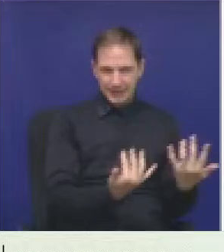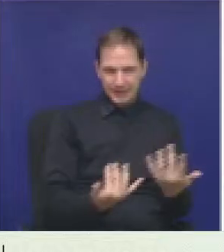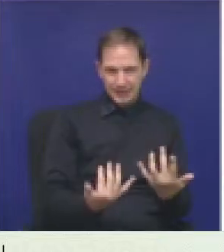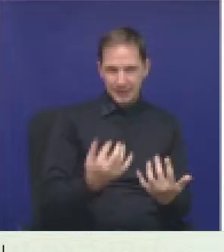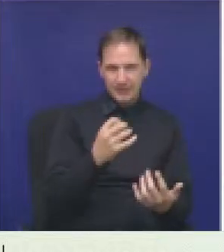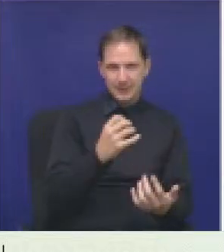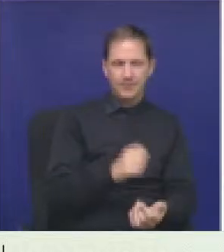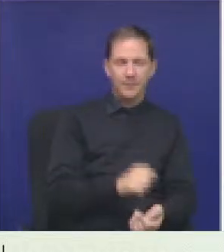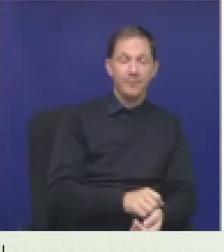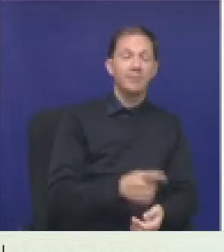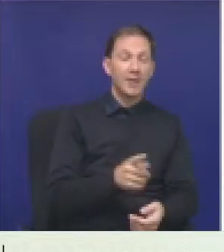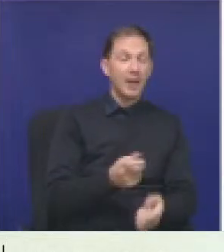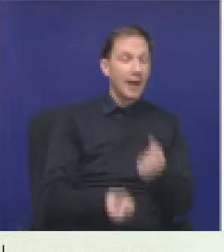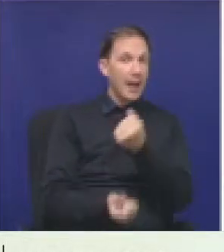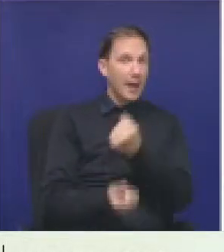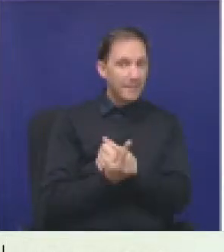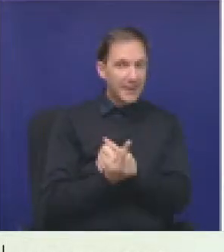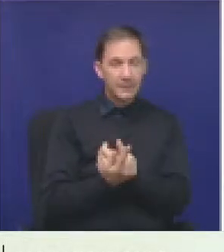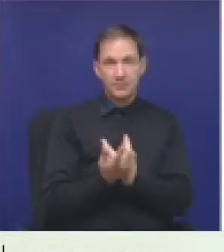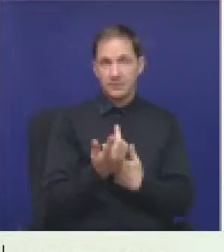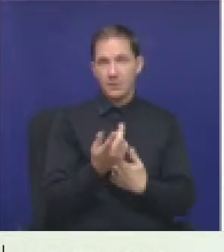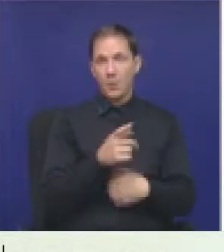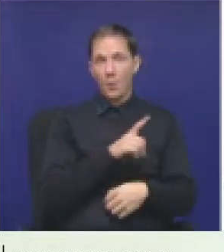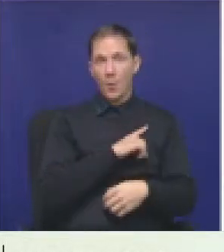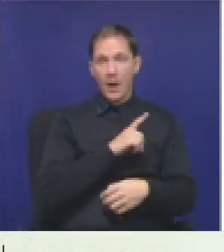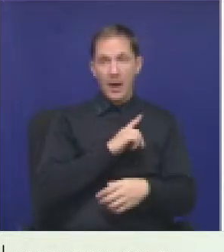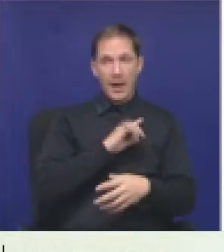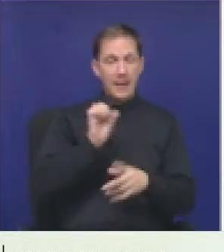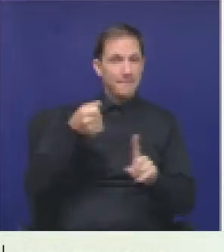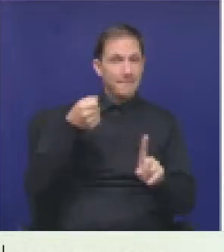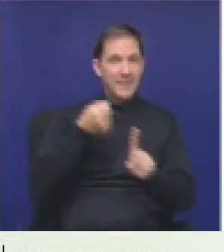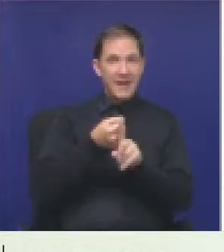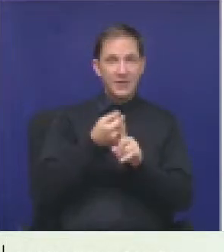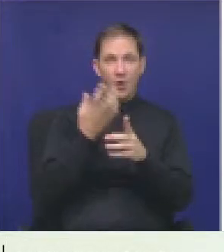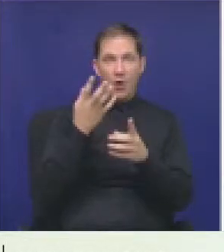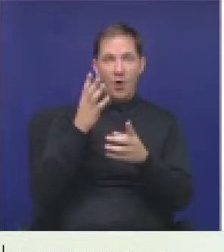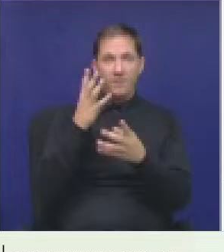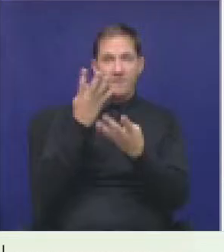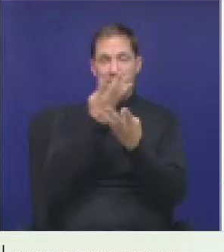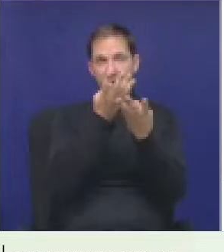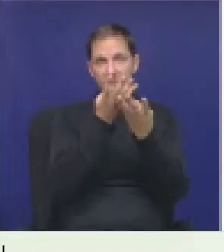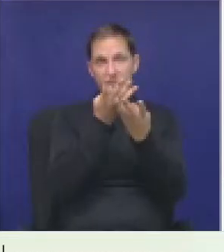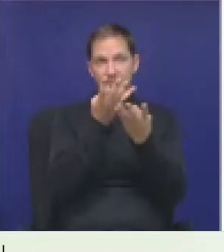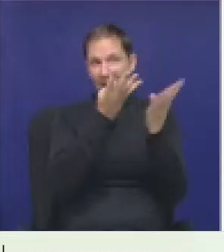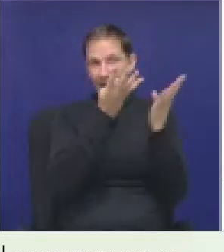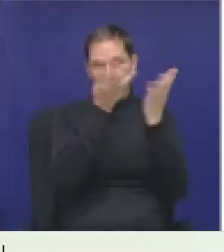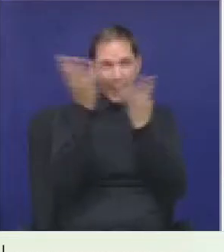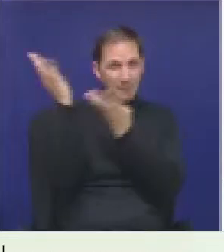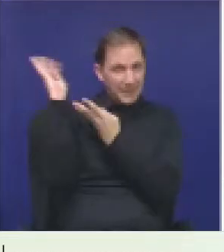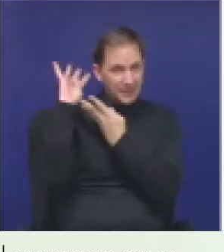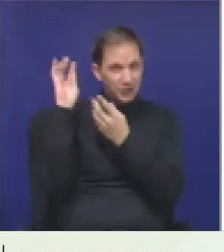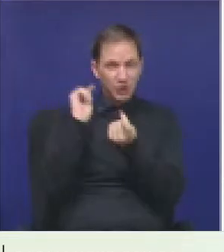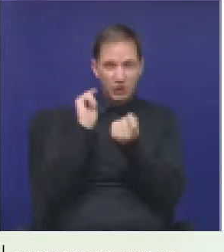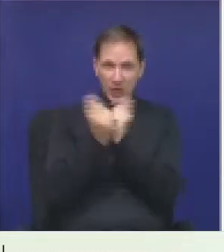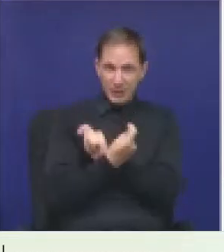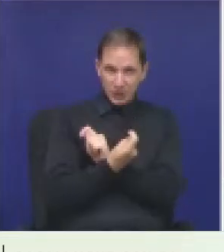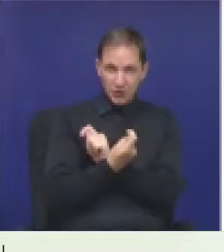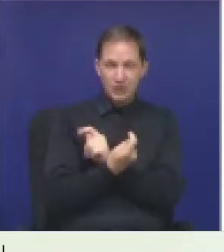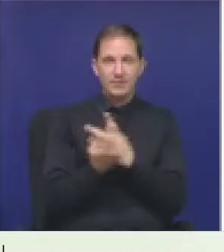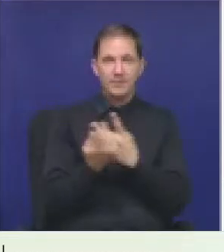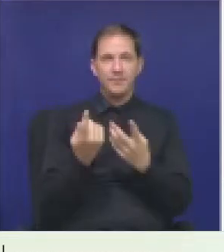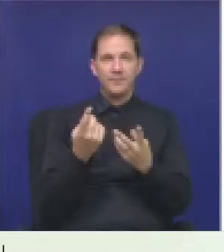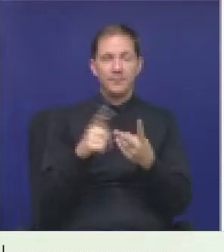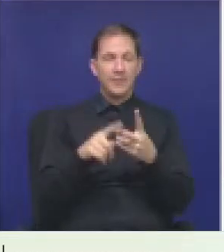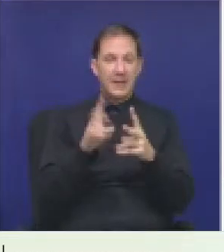every aspect of human life, from the escalating impact of climate change to the swift advancements in artificial intelligence, the rise of